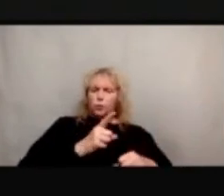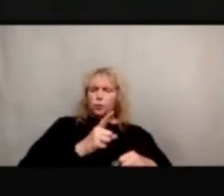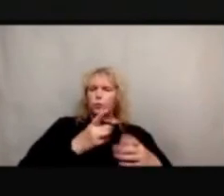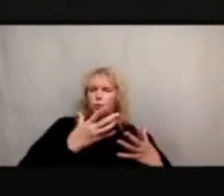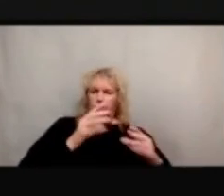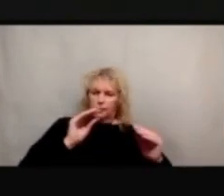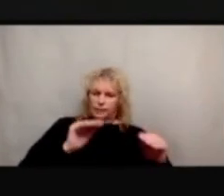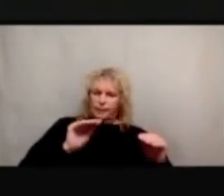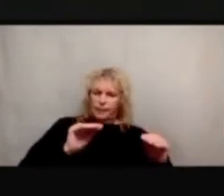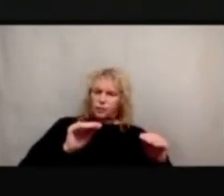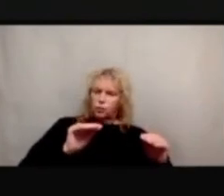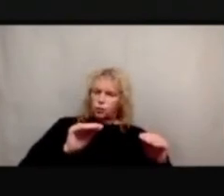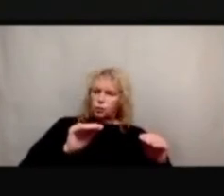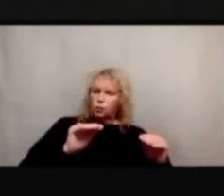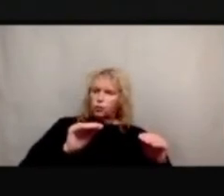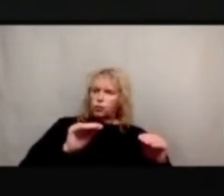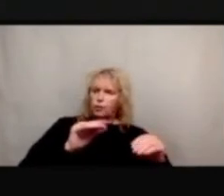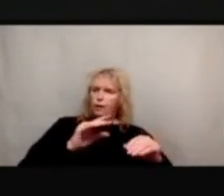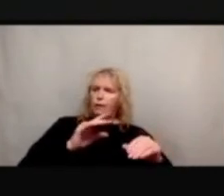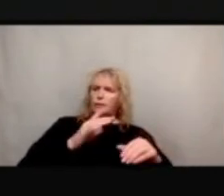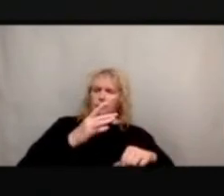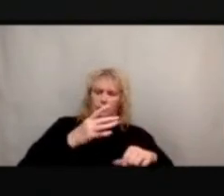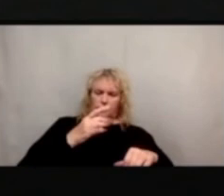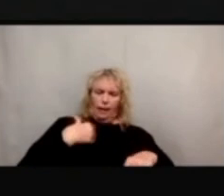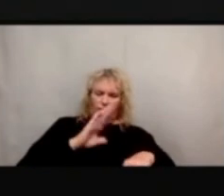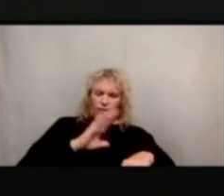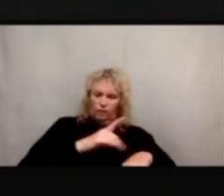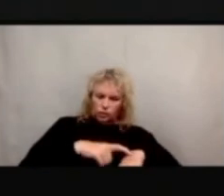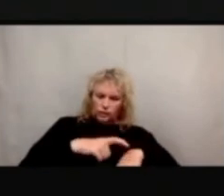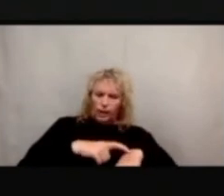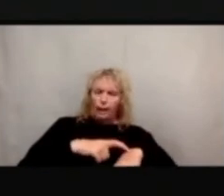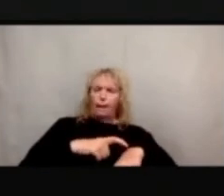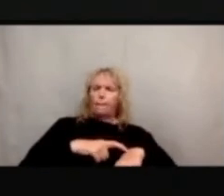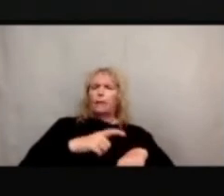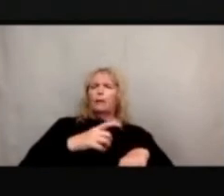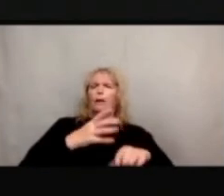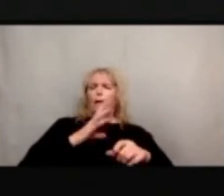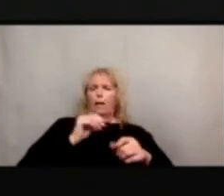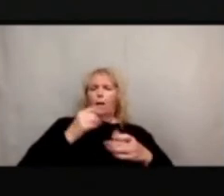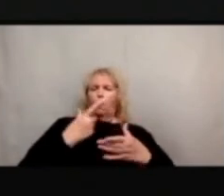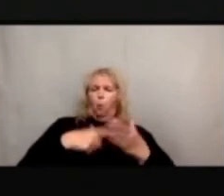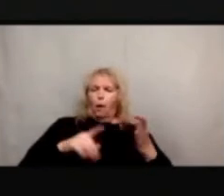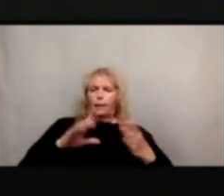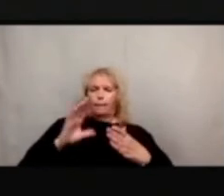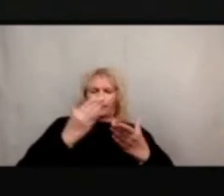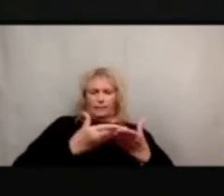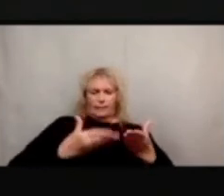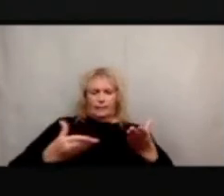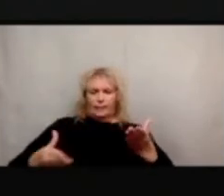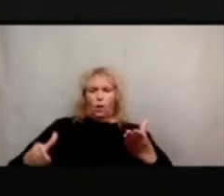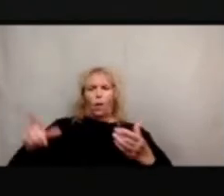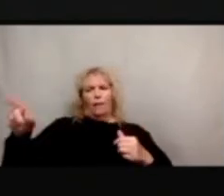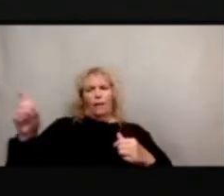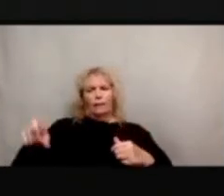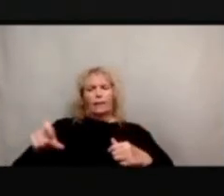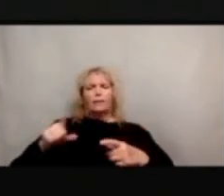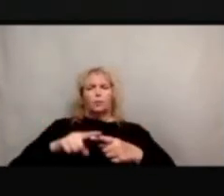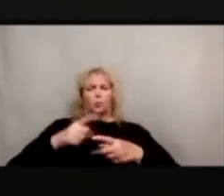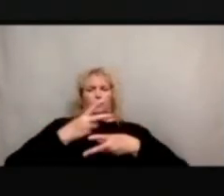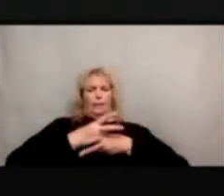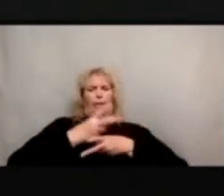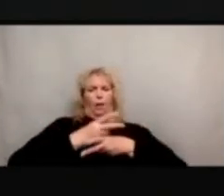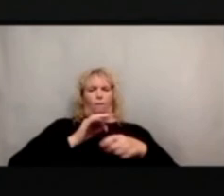teachers have, allocated time and the resources they need to promote their own self-care and mental health?